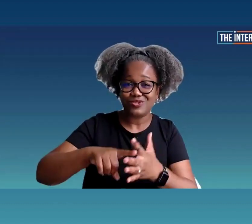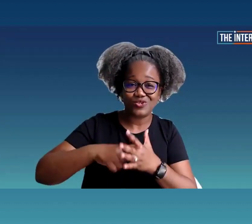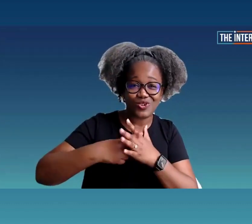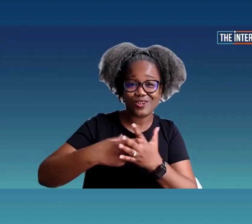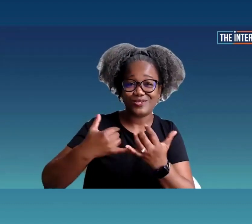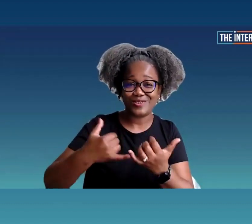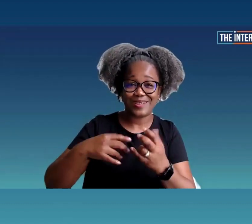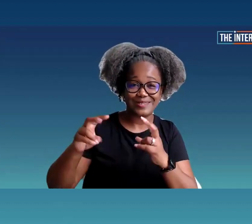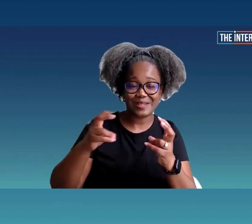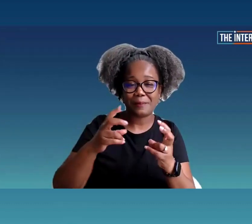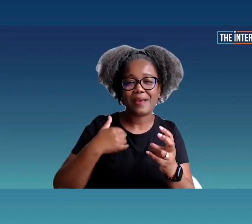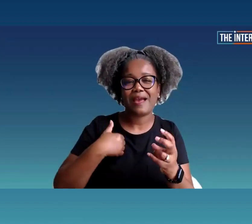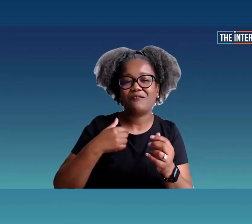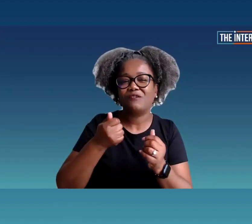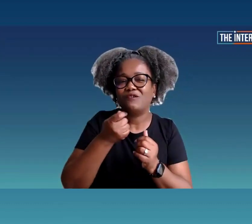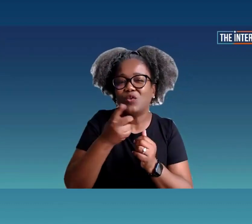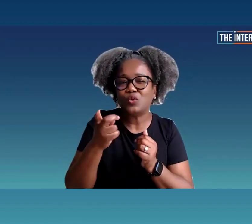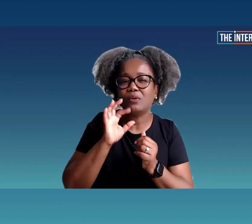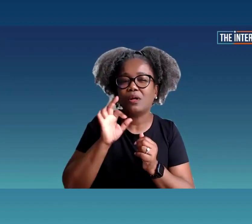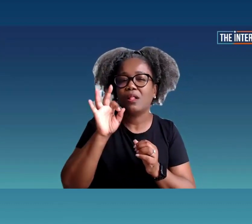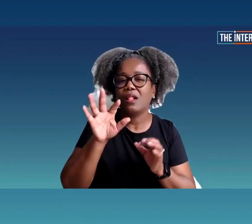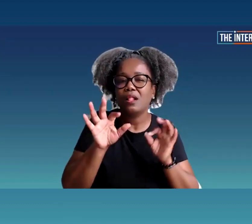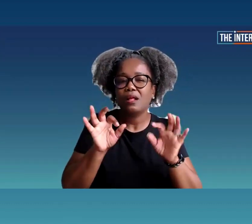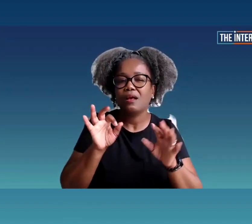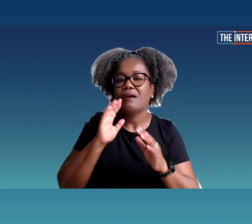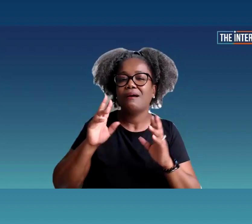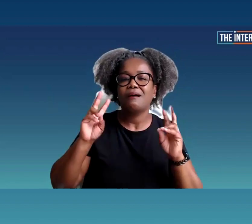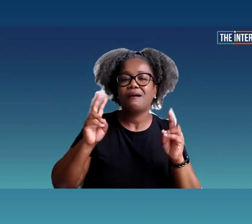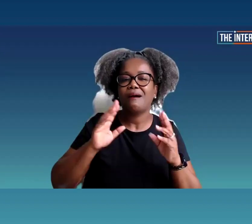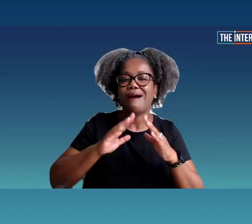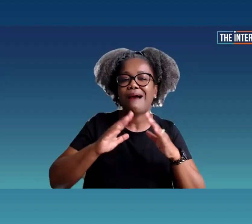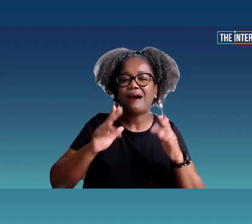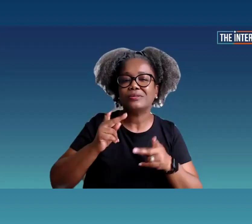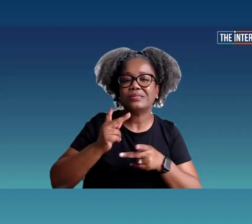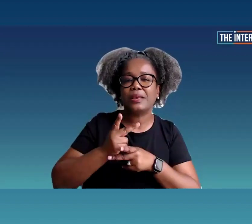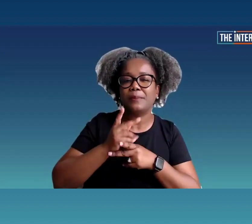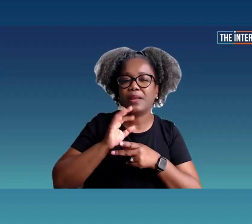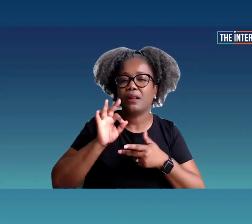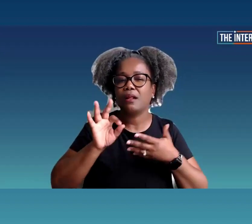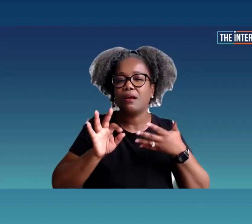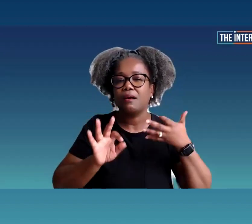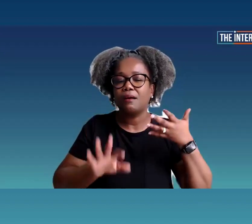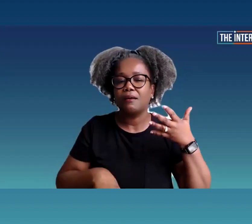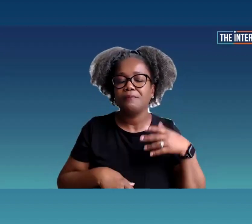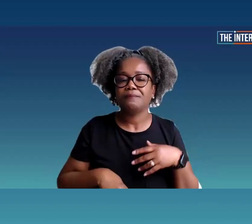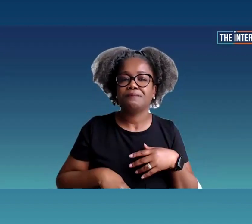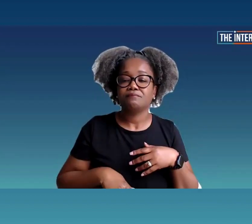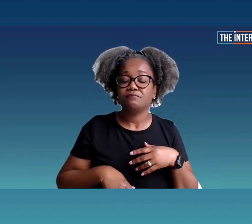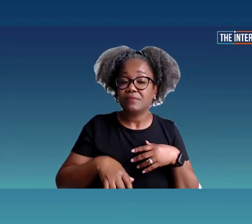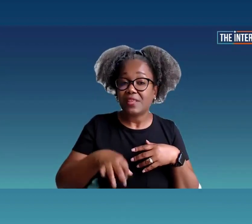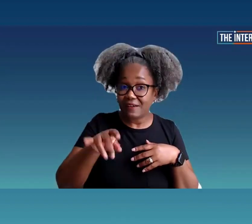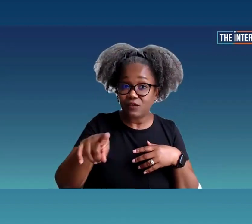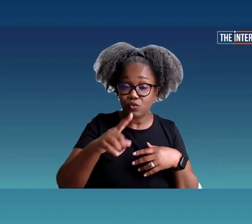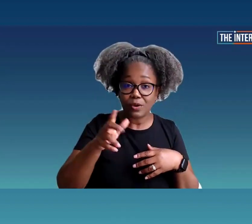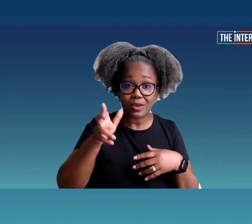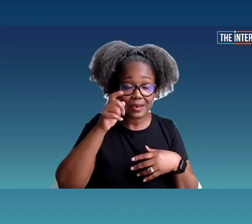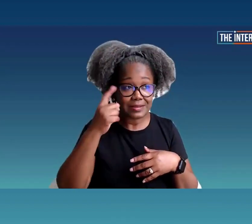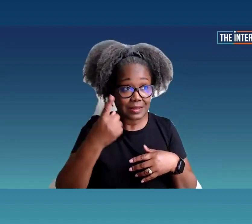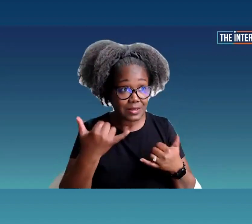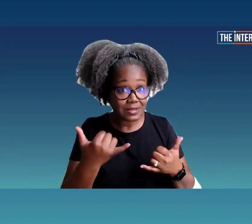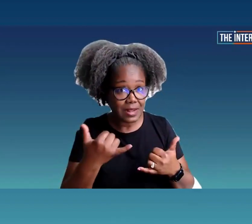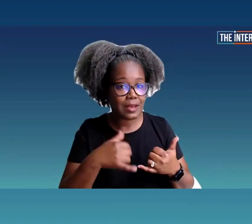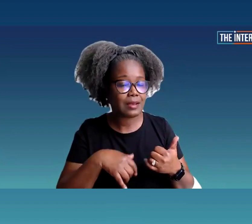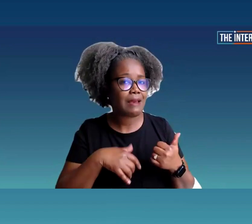to. So if you have questions about anything that we say in this discussion today, I want you to type